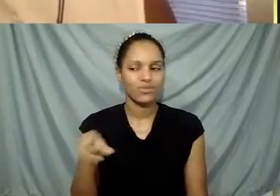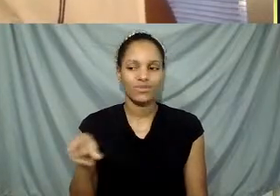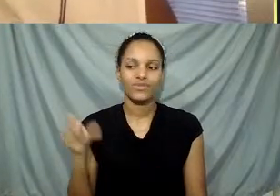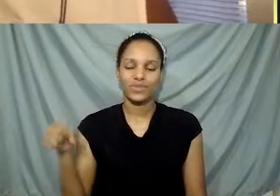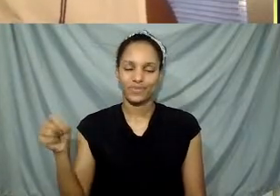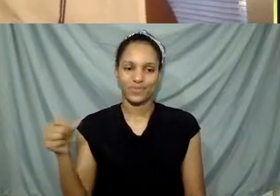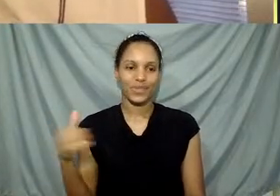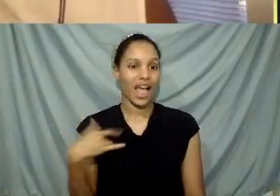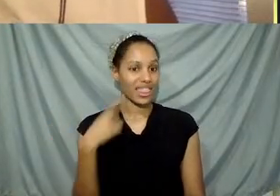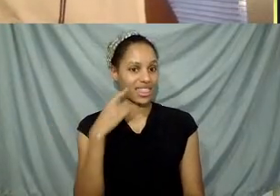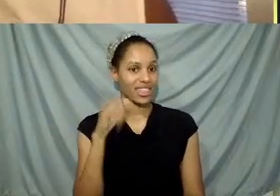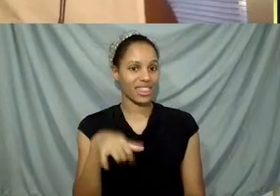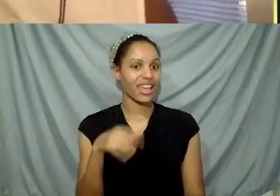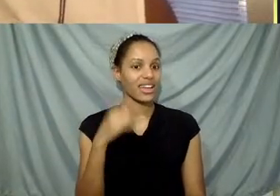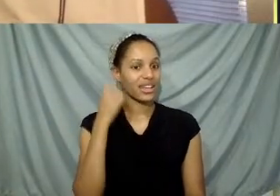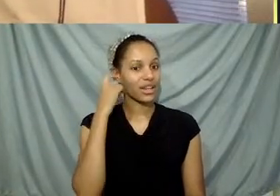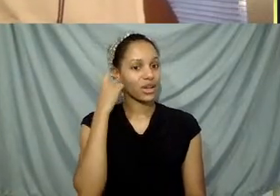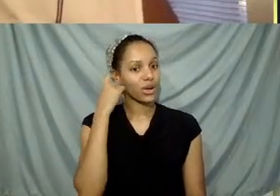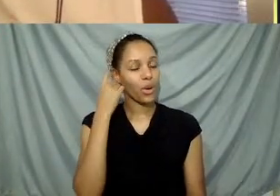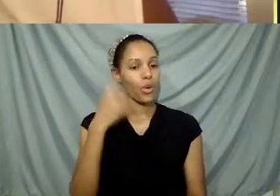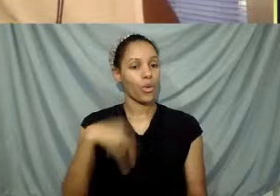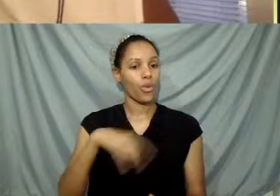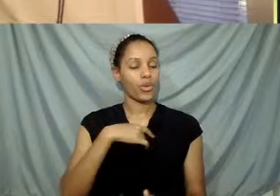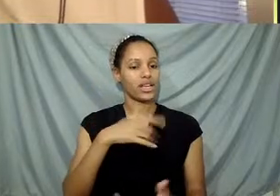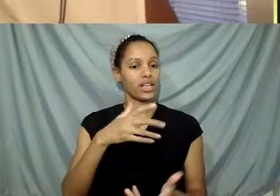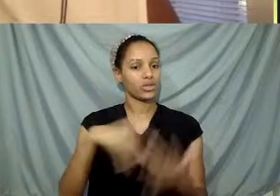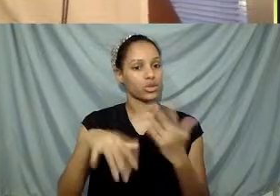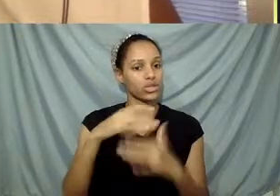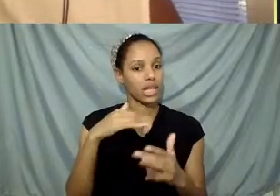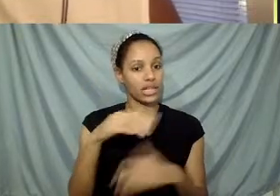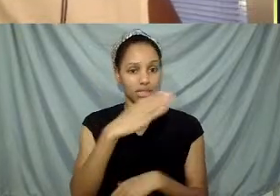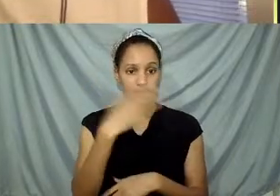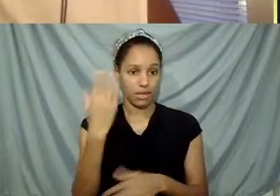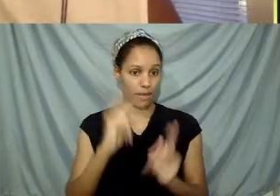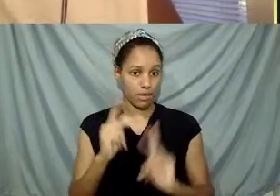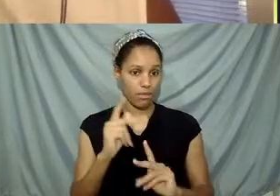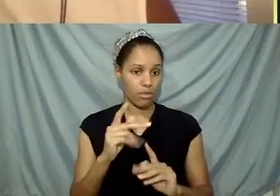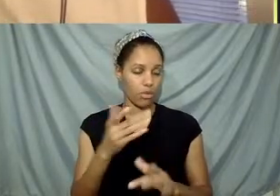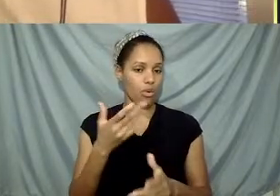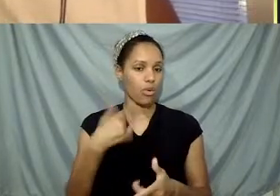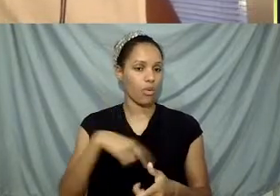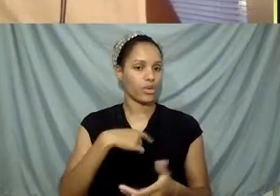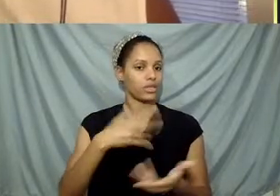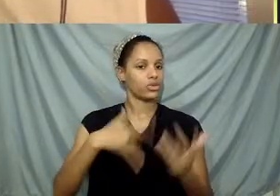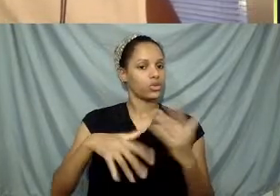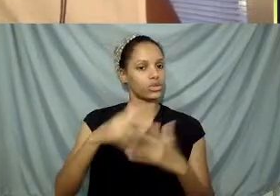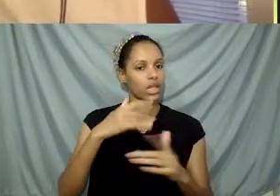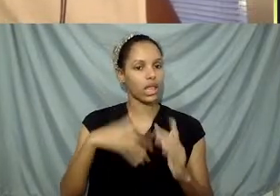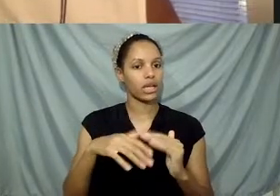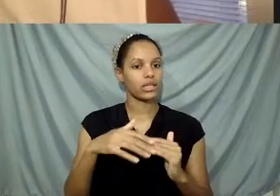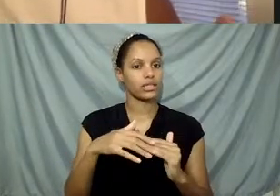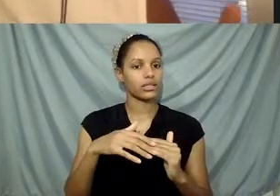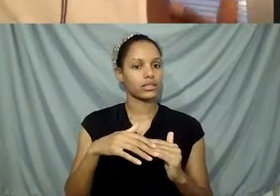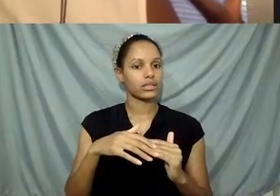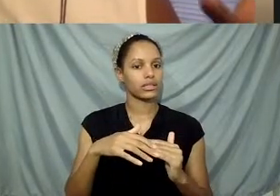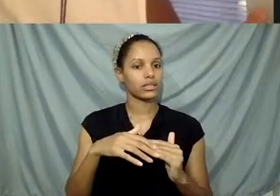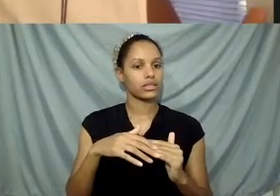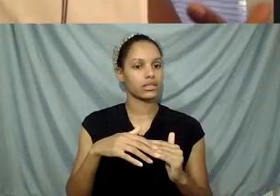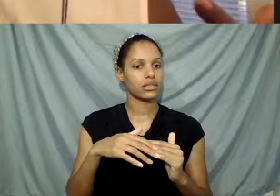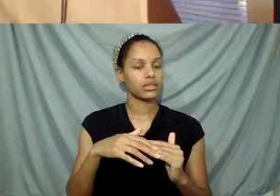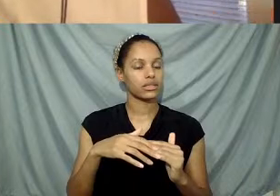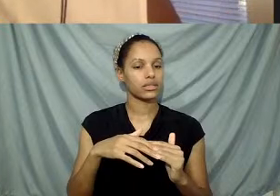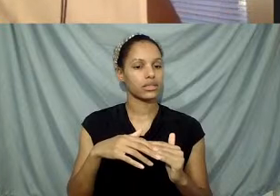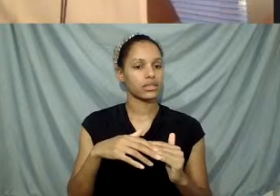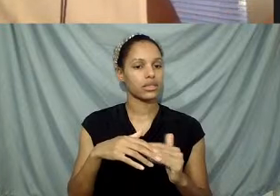think that we're socialized in America as Black people to Criteria. value a